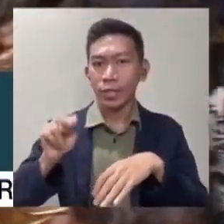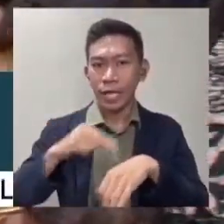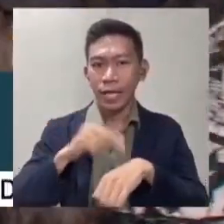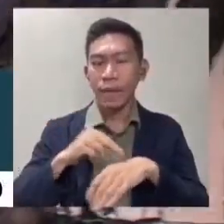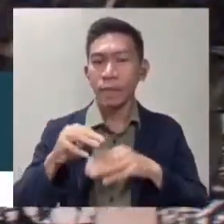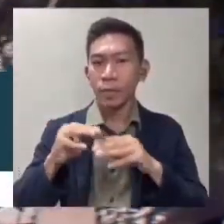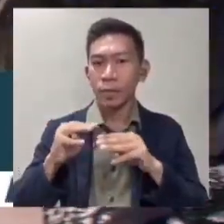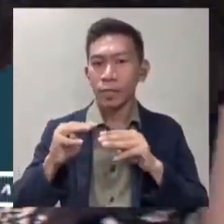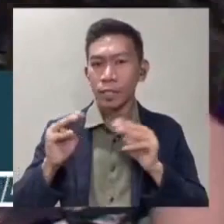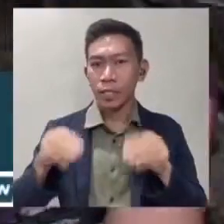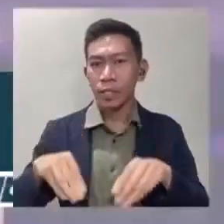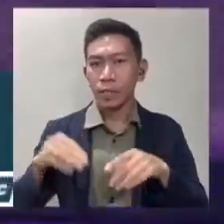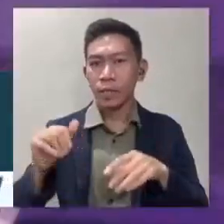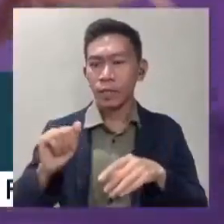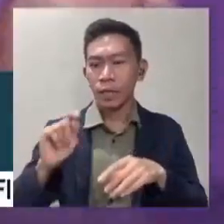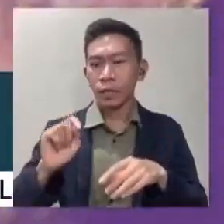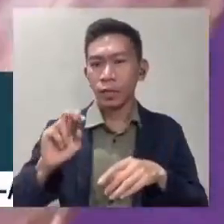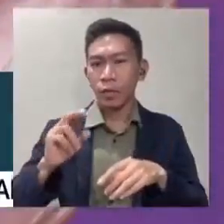in the city of Manila.